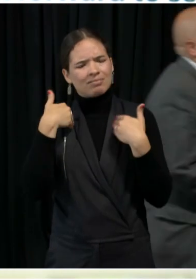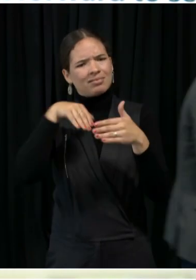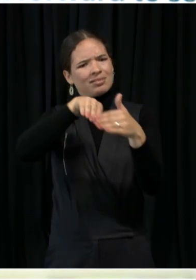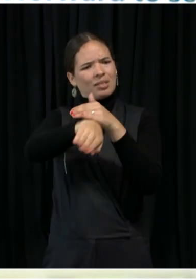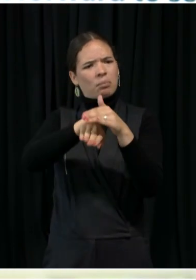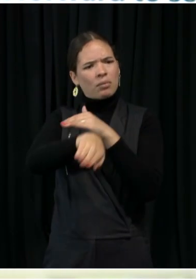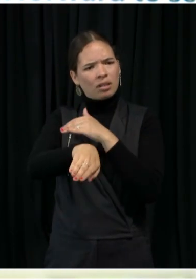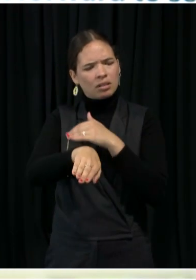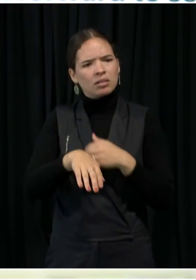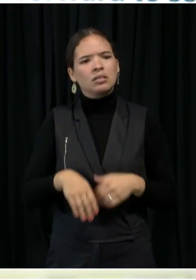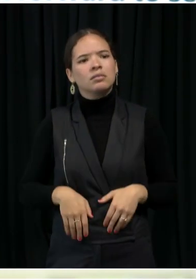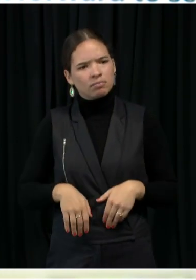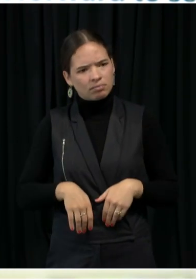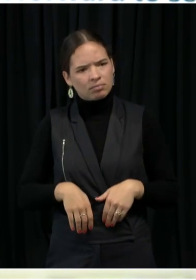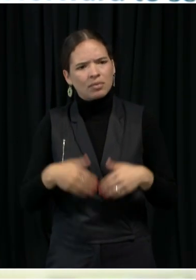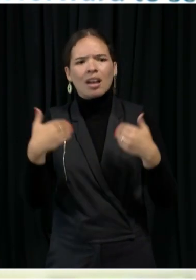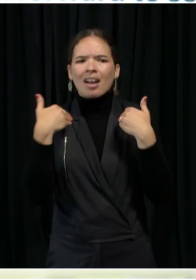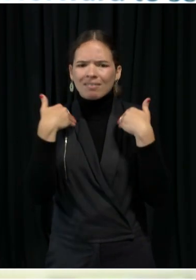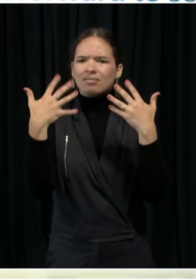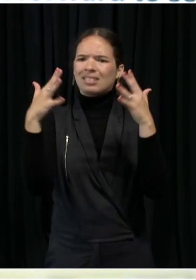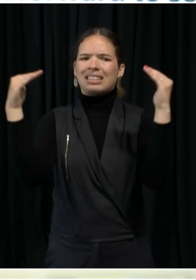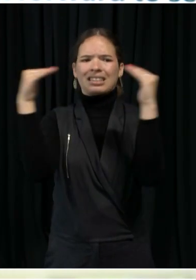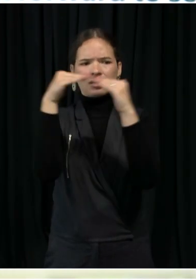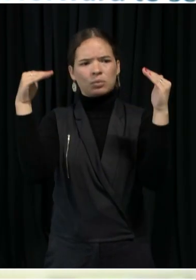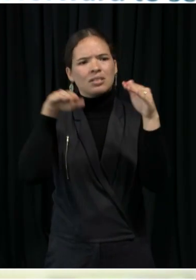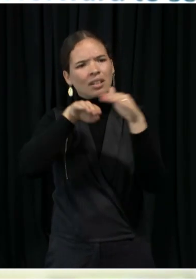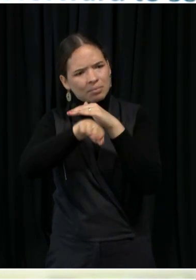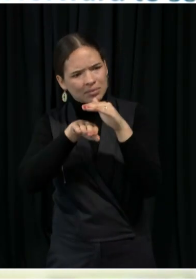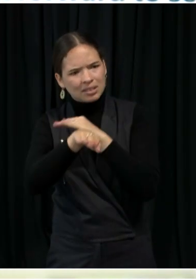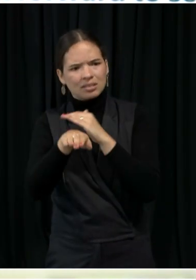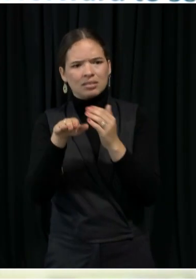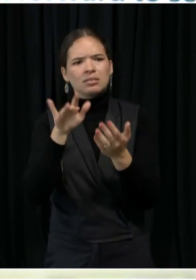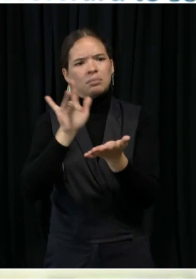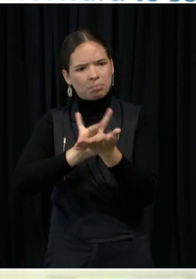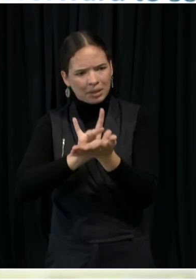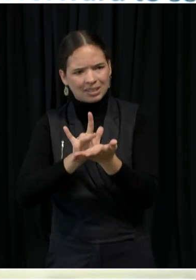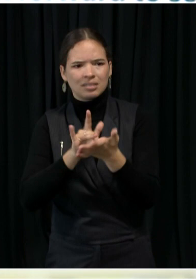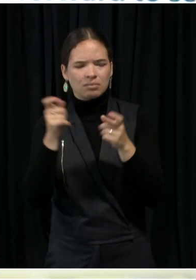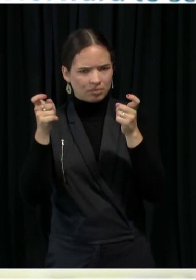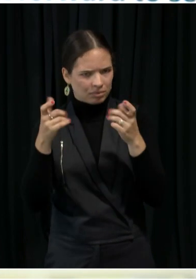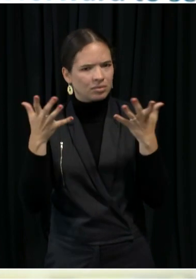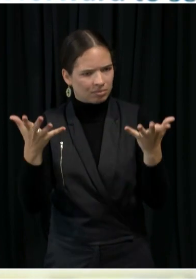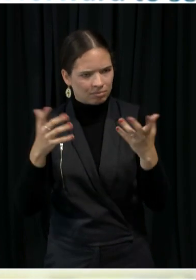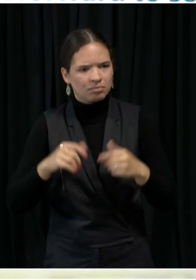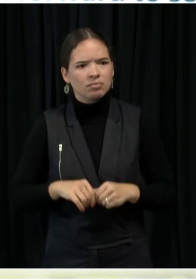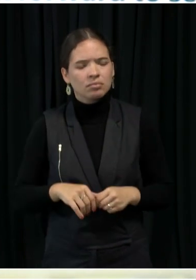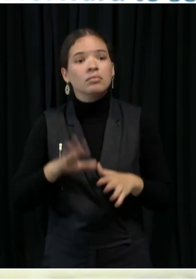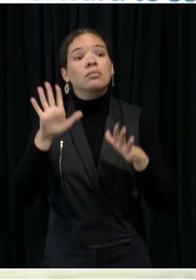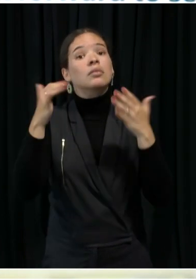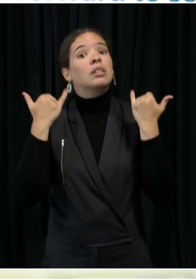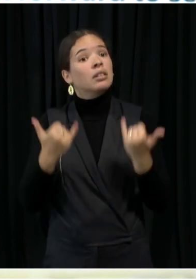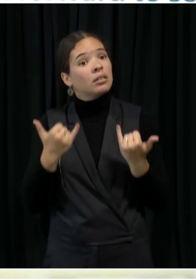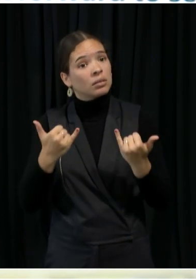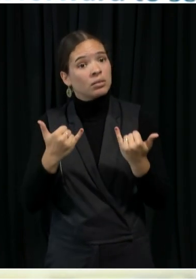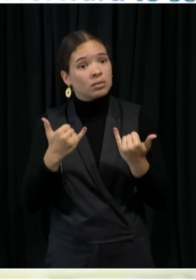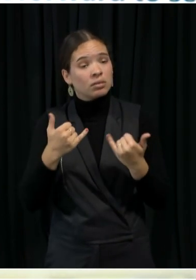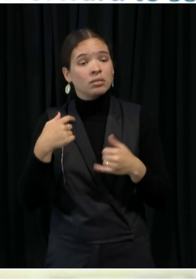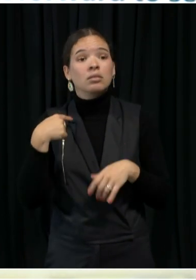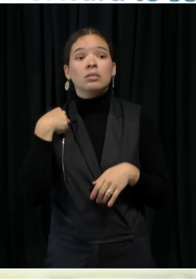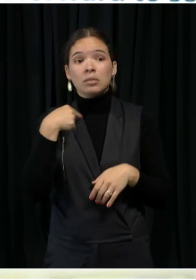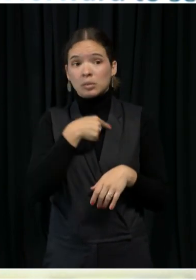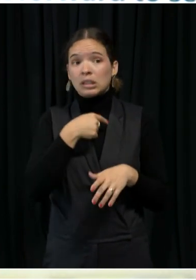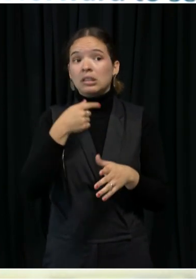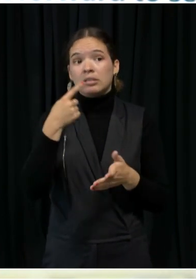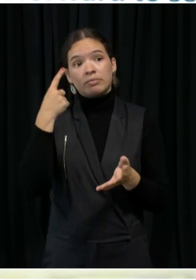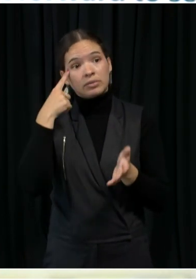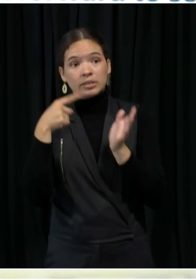equitable medical treatment. In moments like this, we realize the doors are opening to a future that is getting brighter and brighter for those who have left